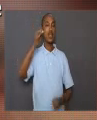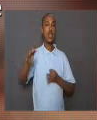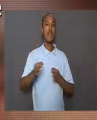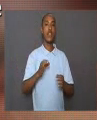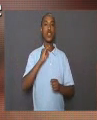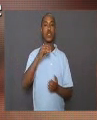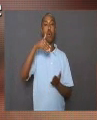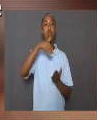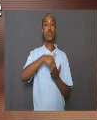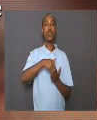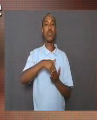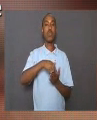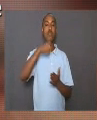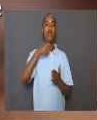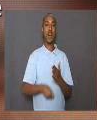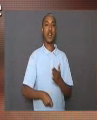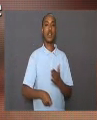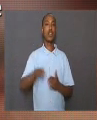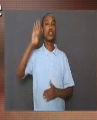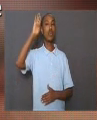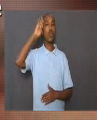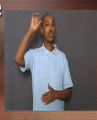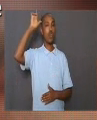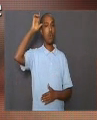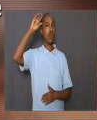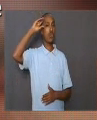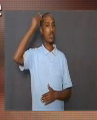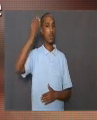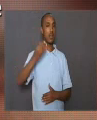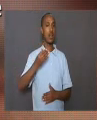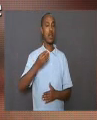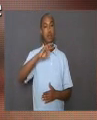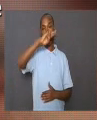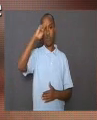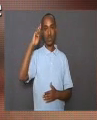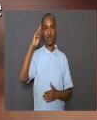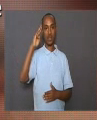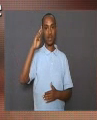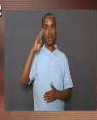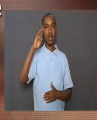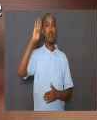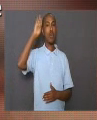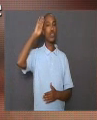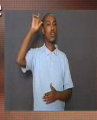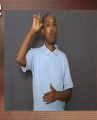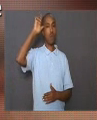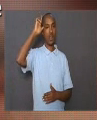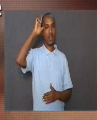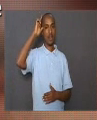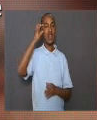The Lewis definition is also valid for the Bronsted-Lowry concept